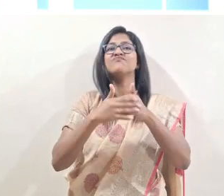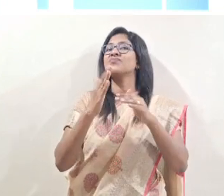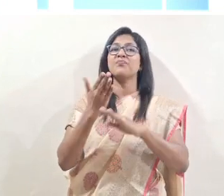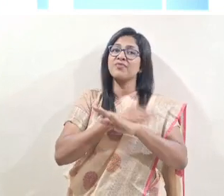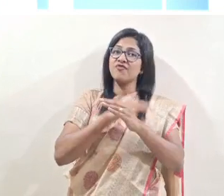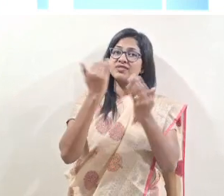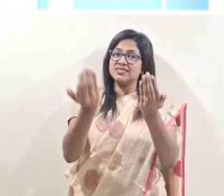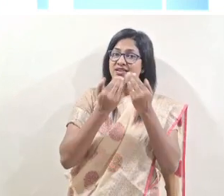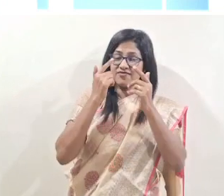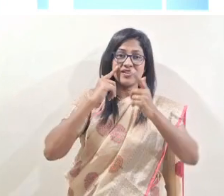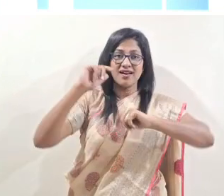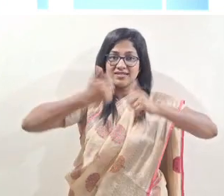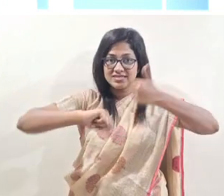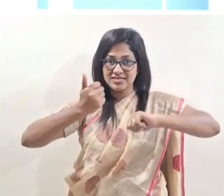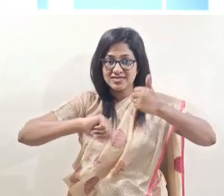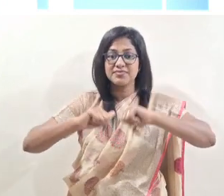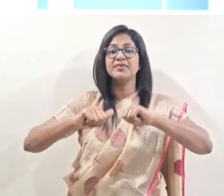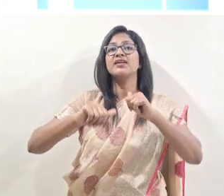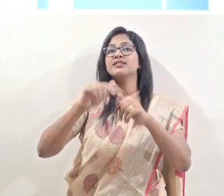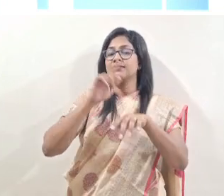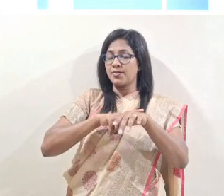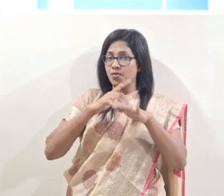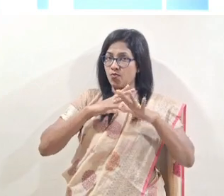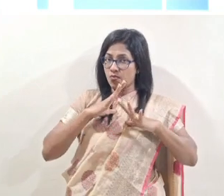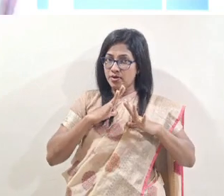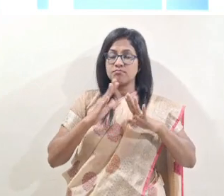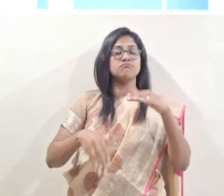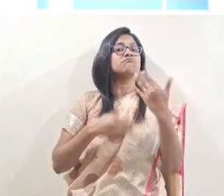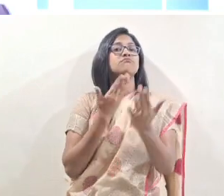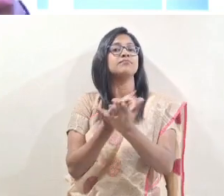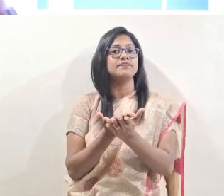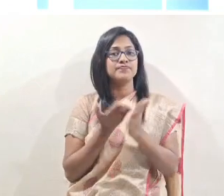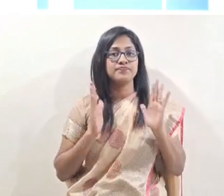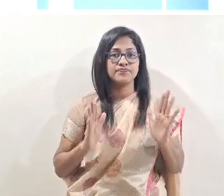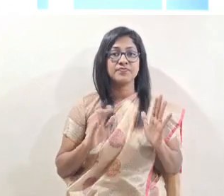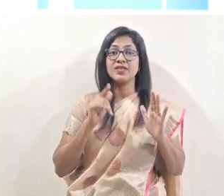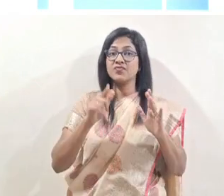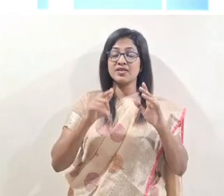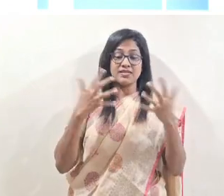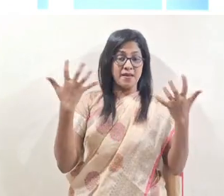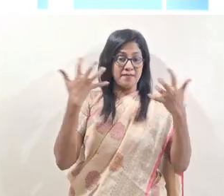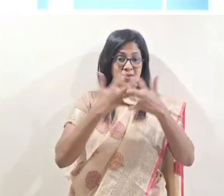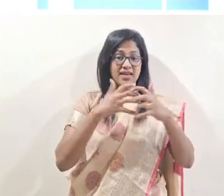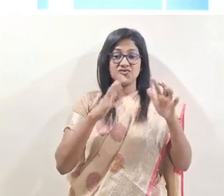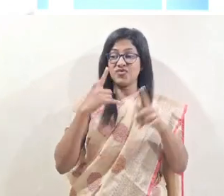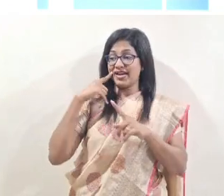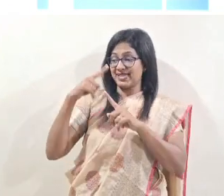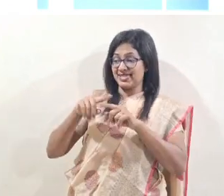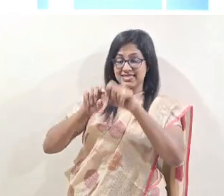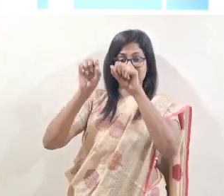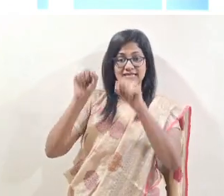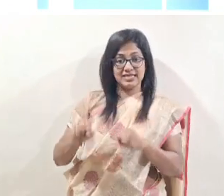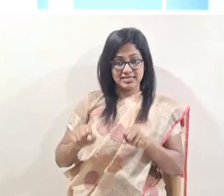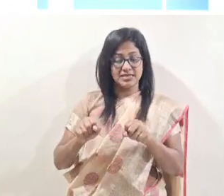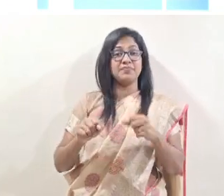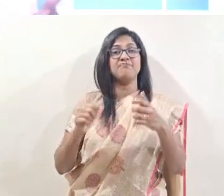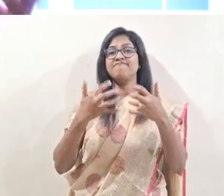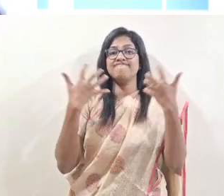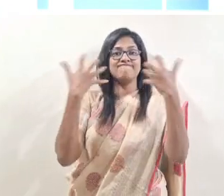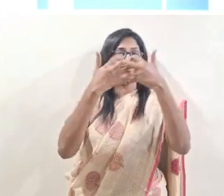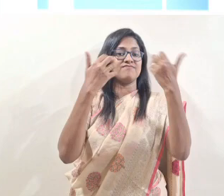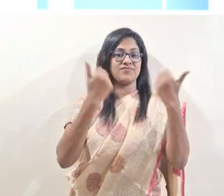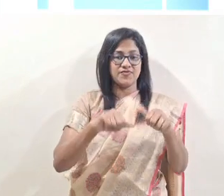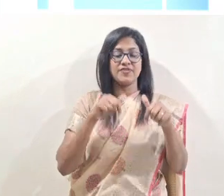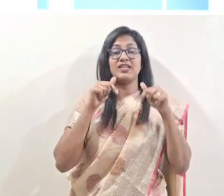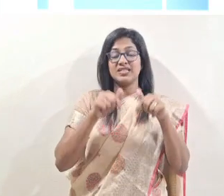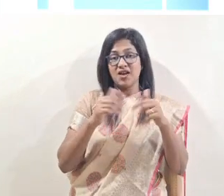you have to take a downtime, and then you have to put it. So these are incompatibility between the IT system, which is now we